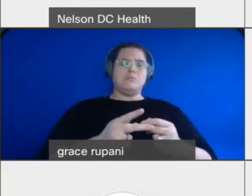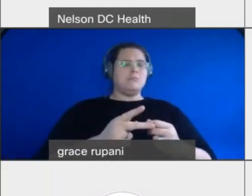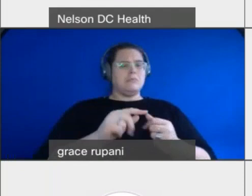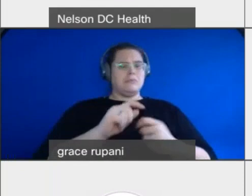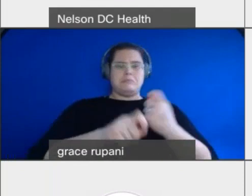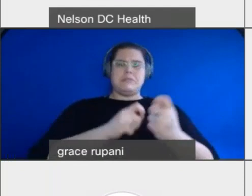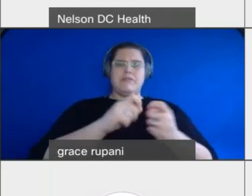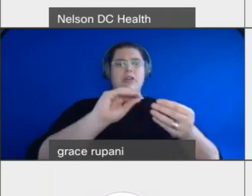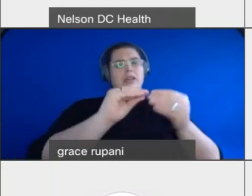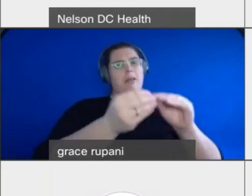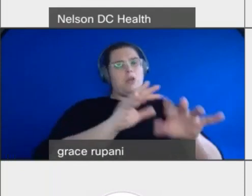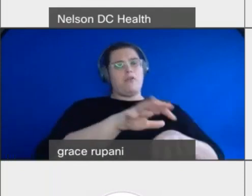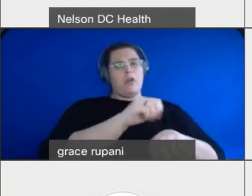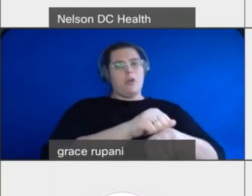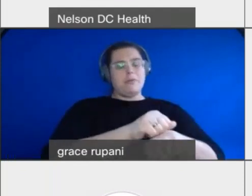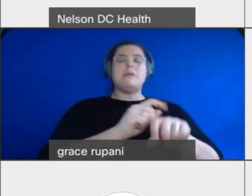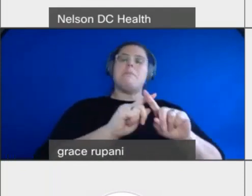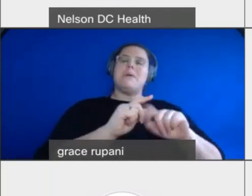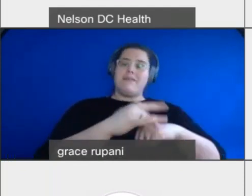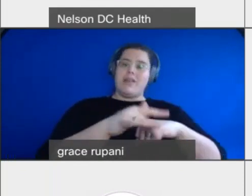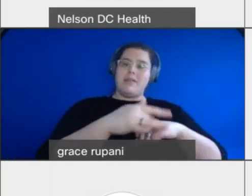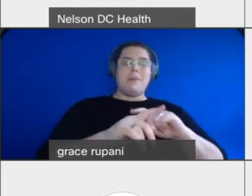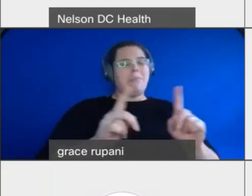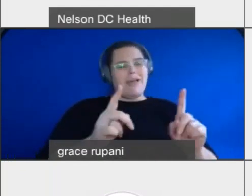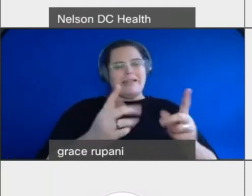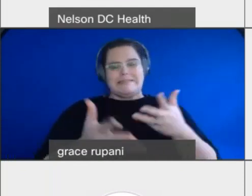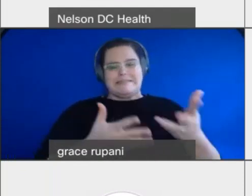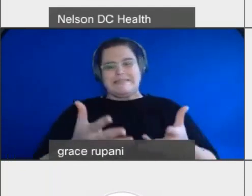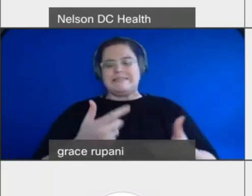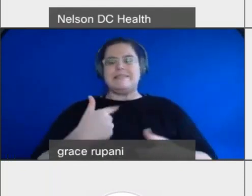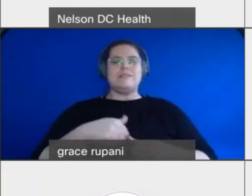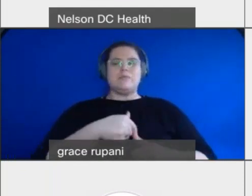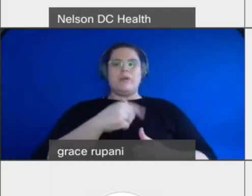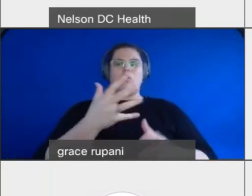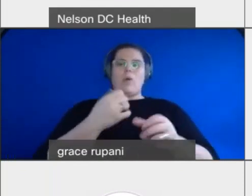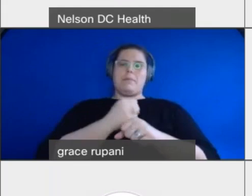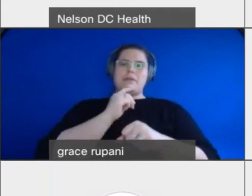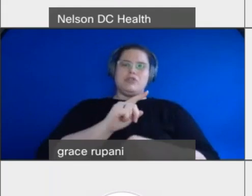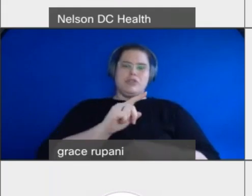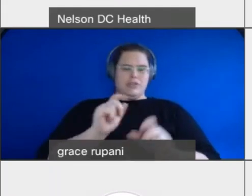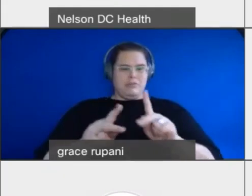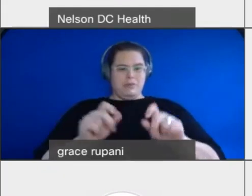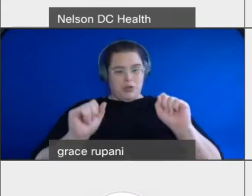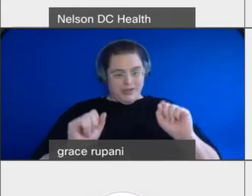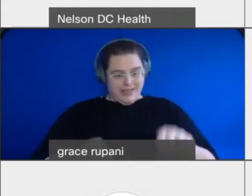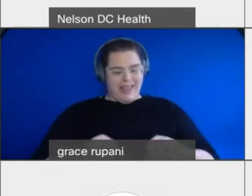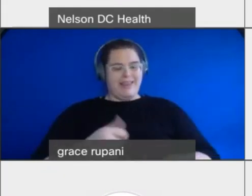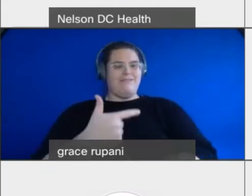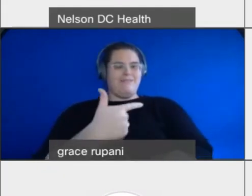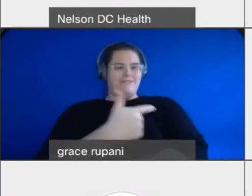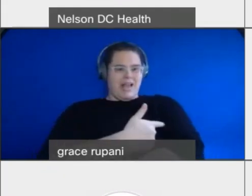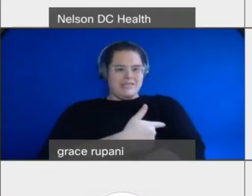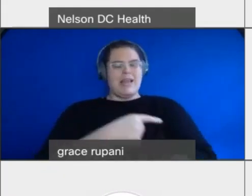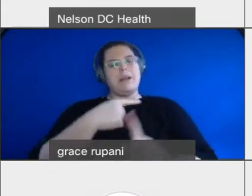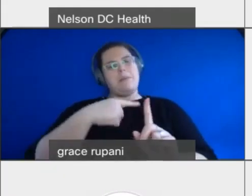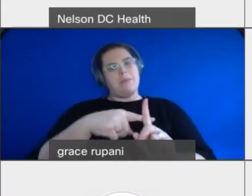we wanted to make sure that it was feasible to have people vaccinated and be able to have that observation period